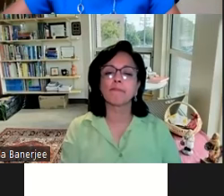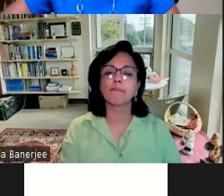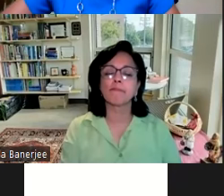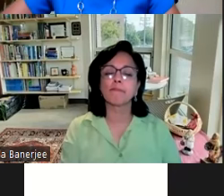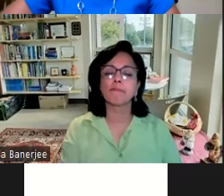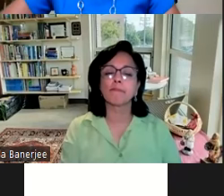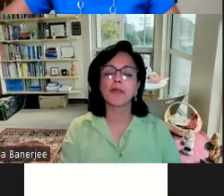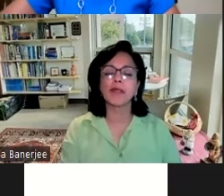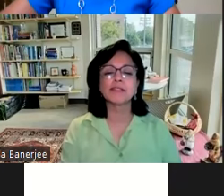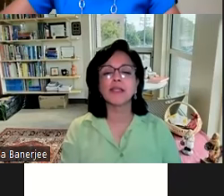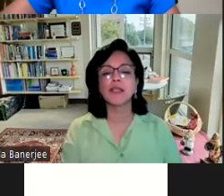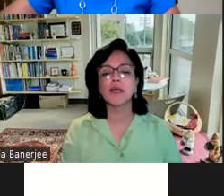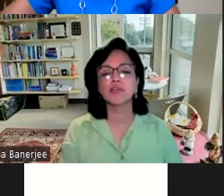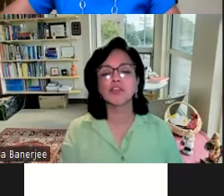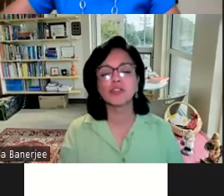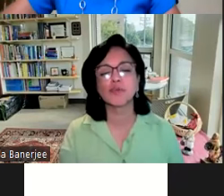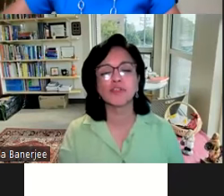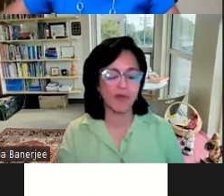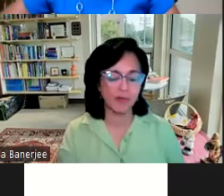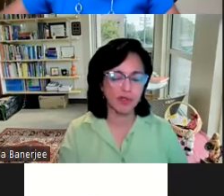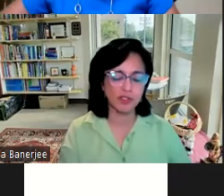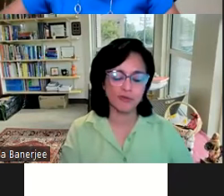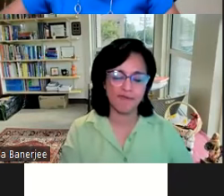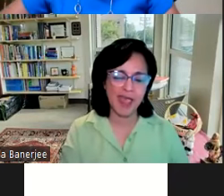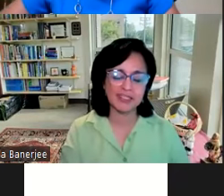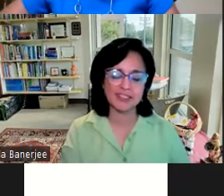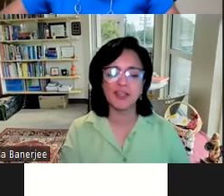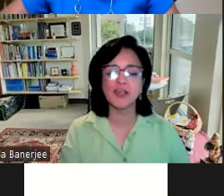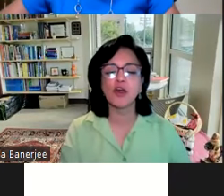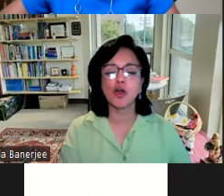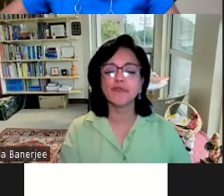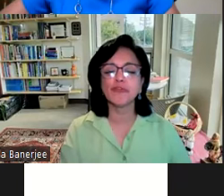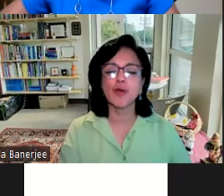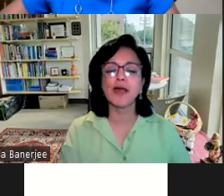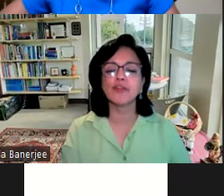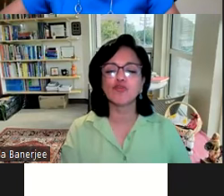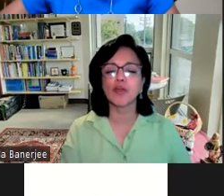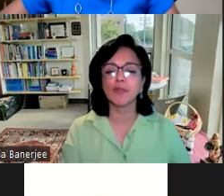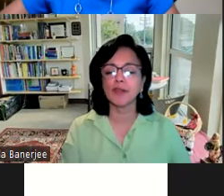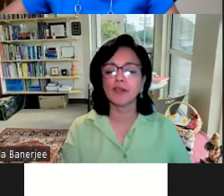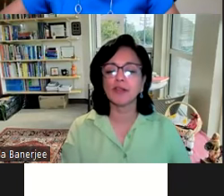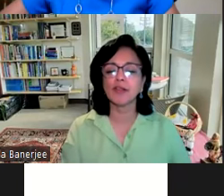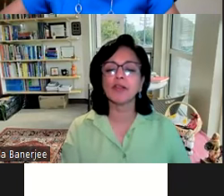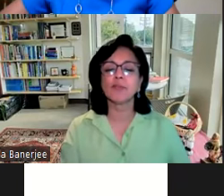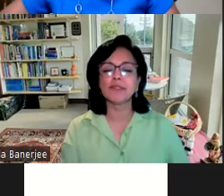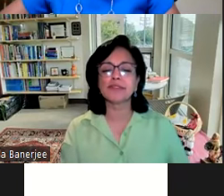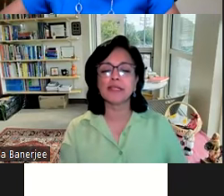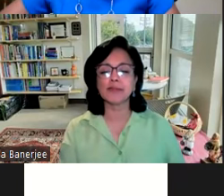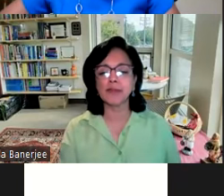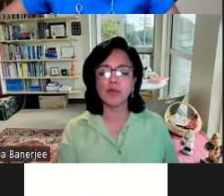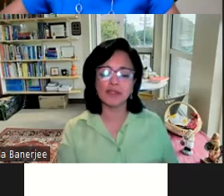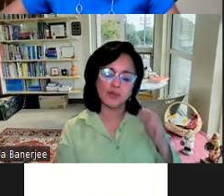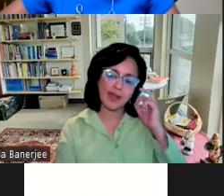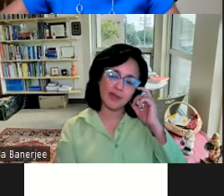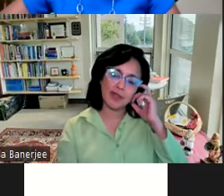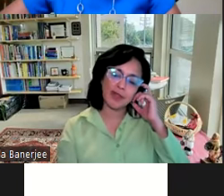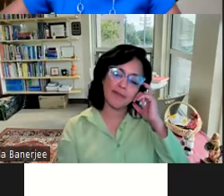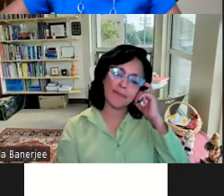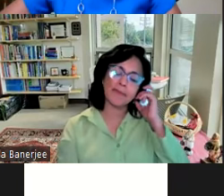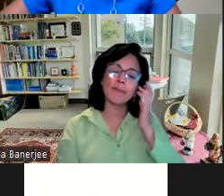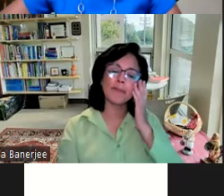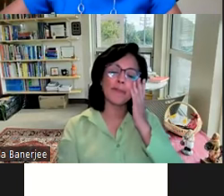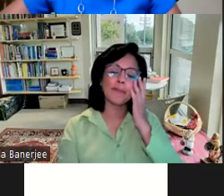you. And sign language interpreter, if I'm going too fast or if you're having trouble, please let me know as well,